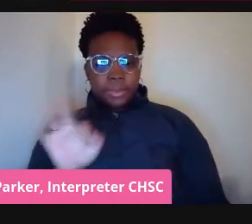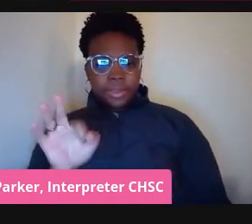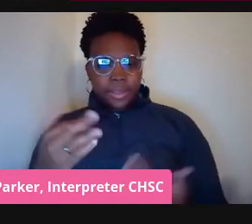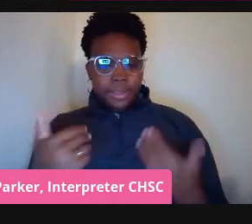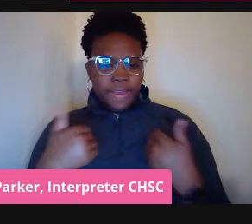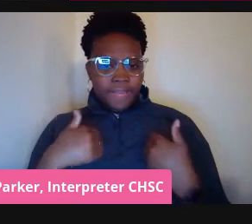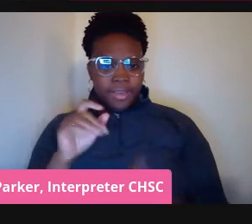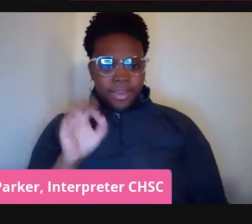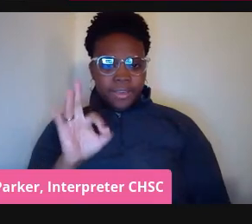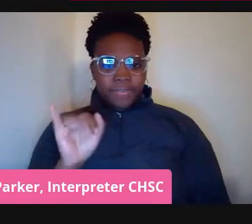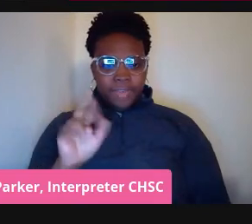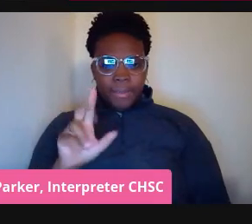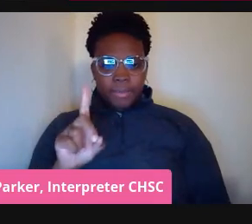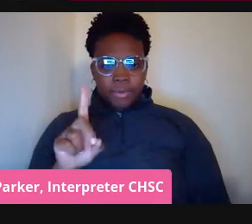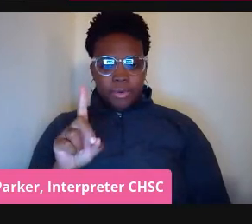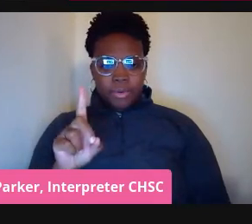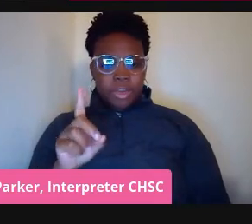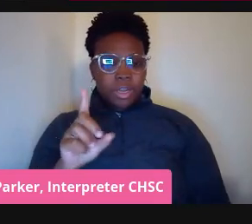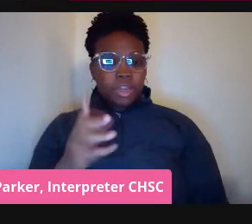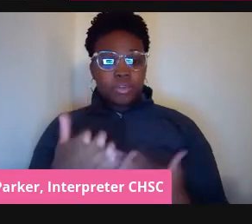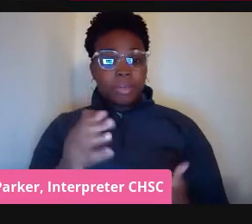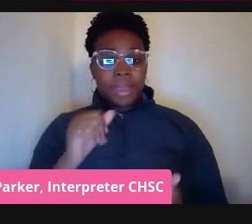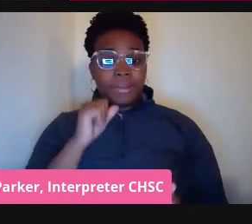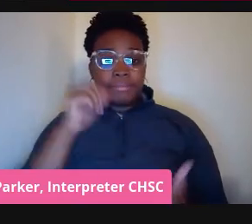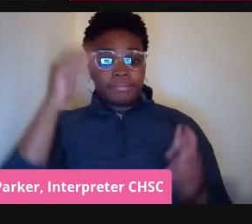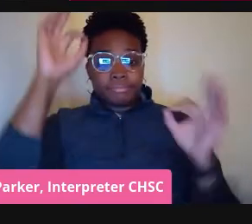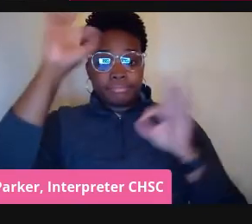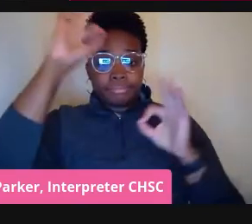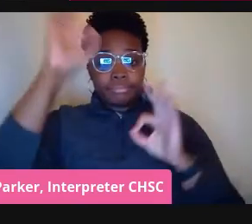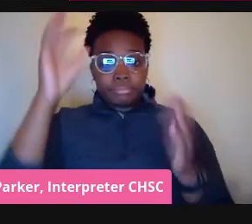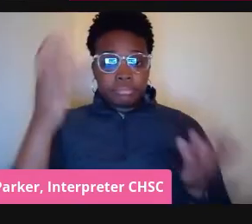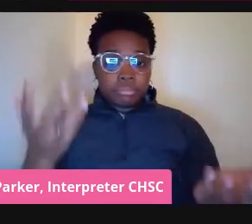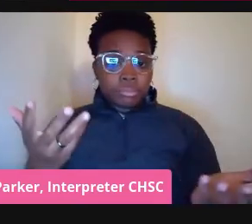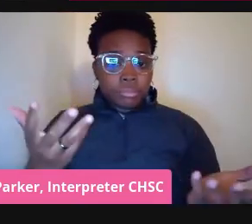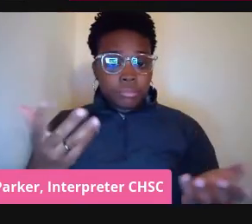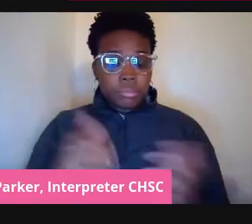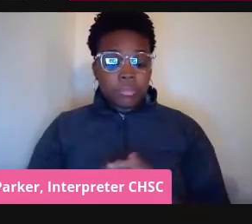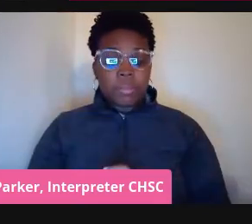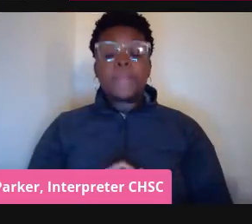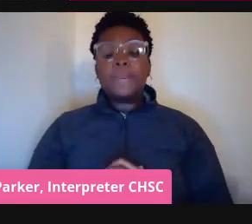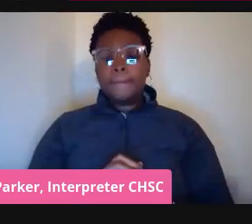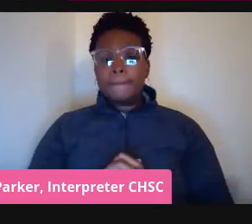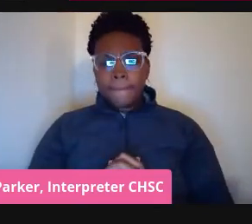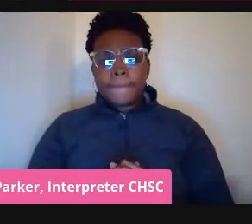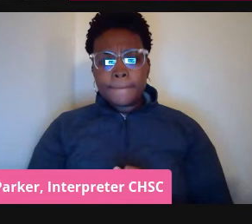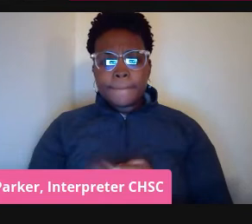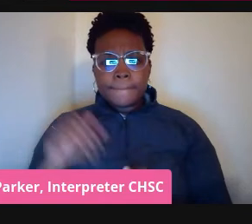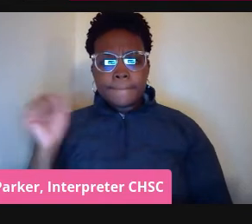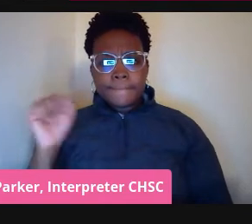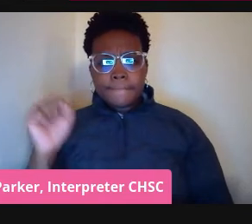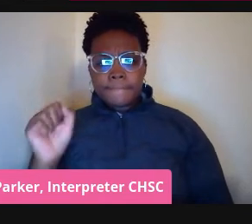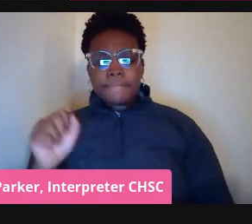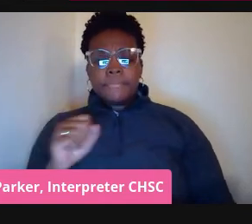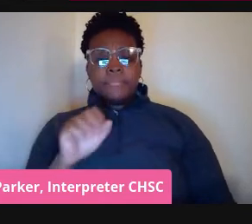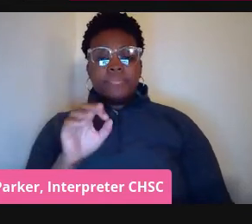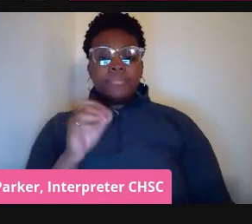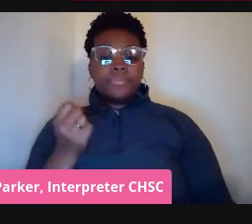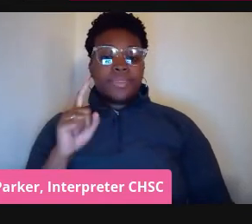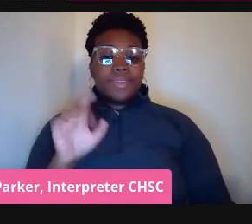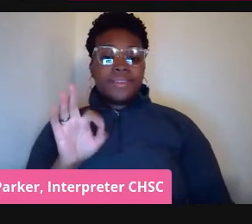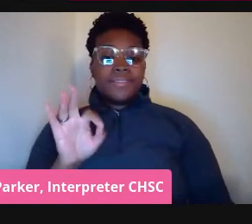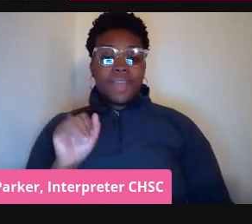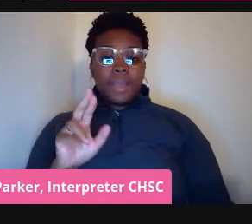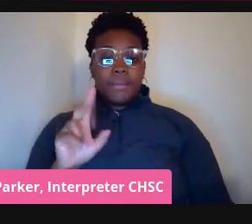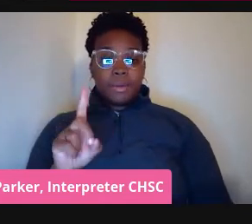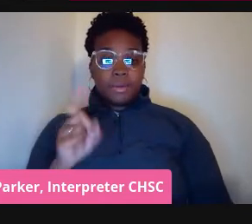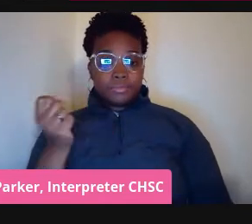having fibroids that like you might not even know? Absolutely. So with fibroids, because,